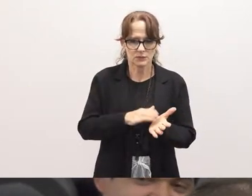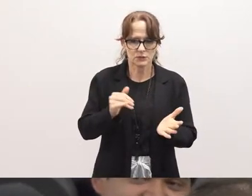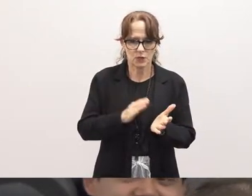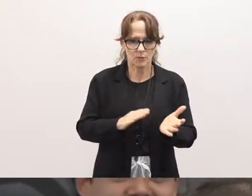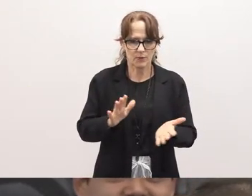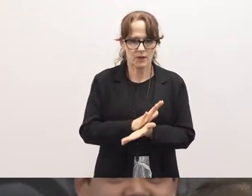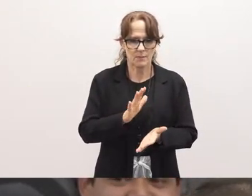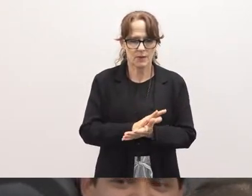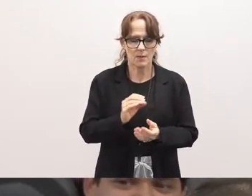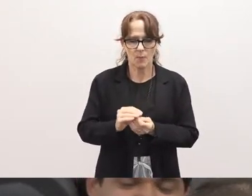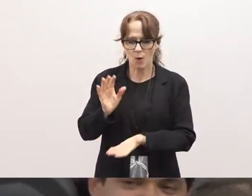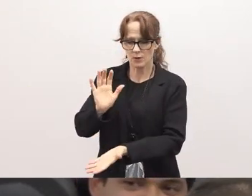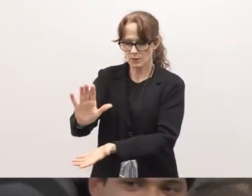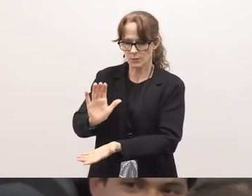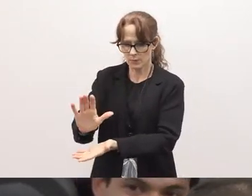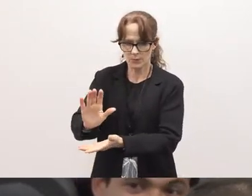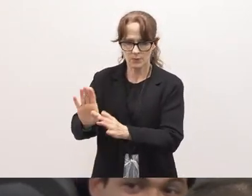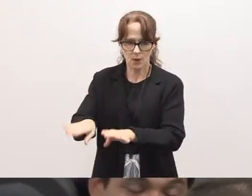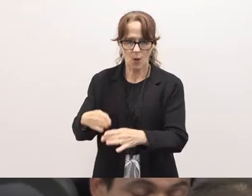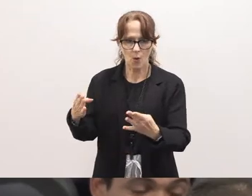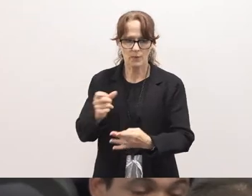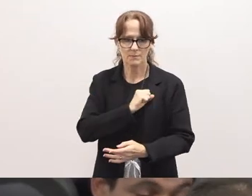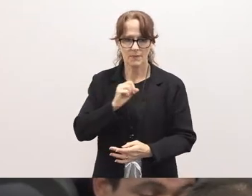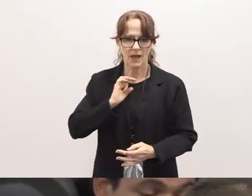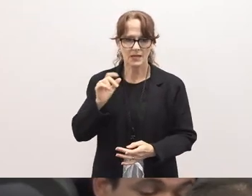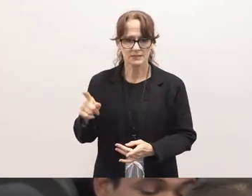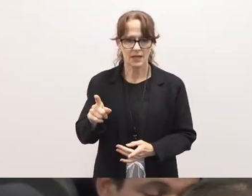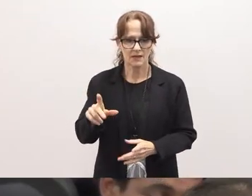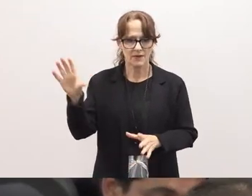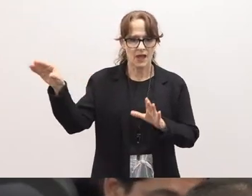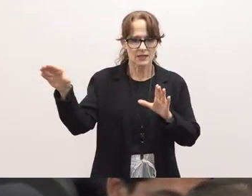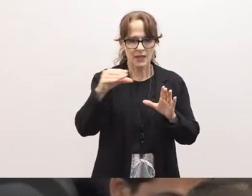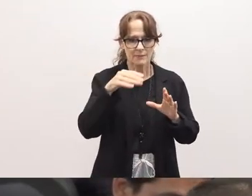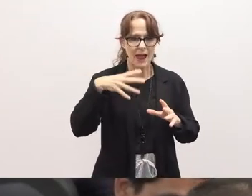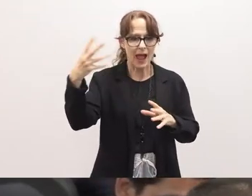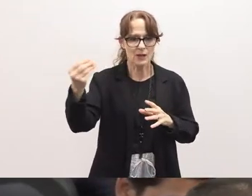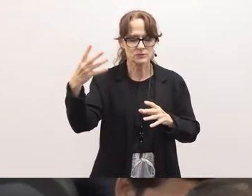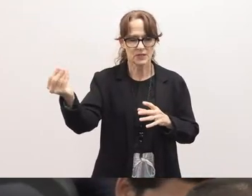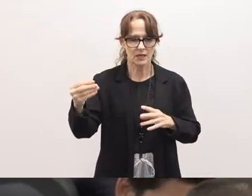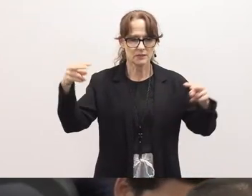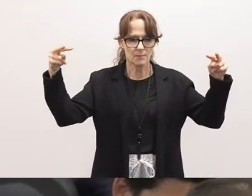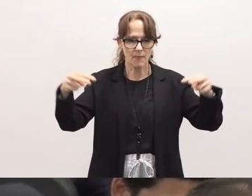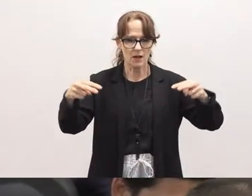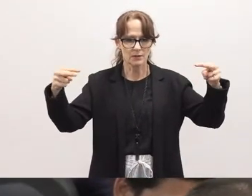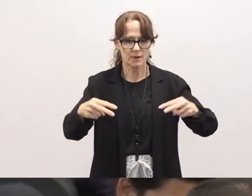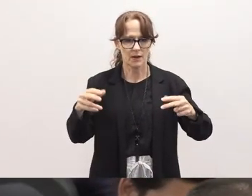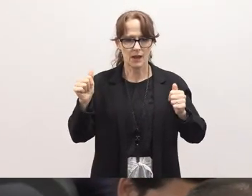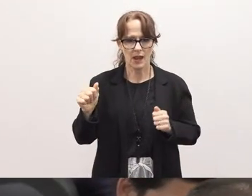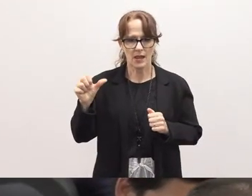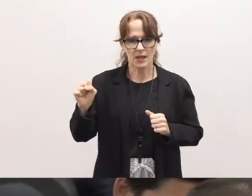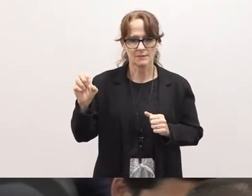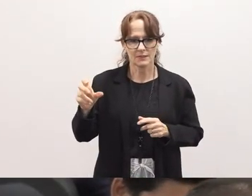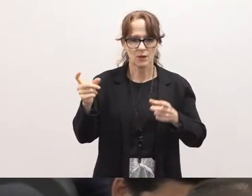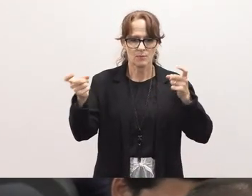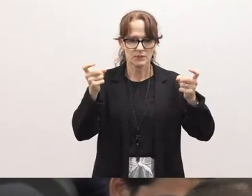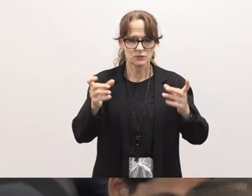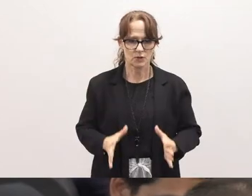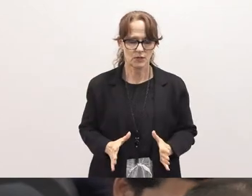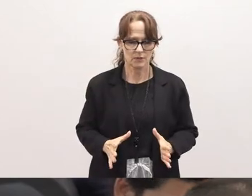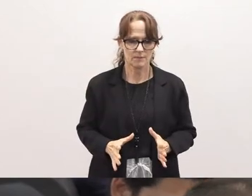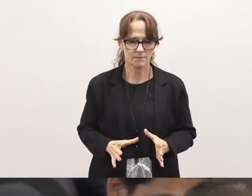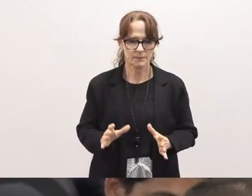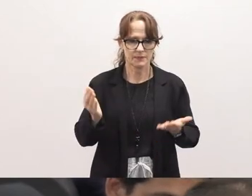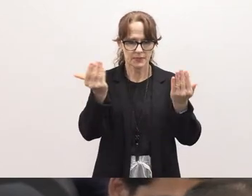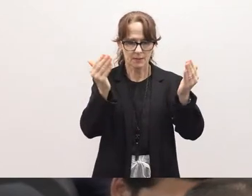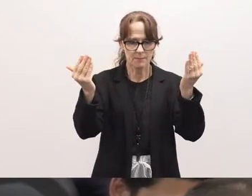need more dispensers that can only be opened by staff. We need cameras outside of bathrooms and monitoring by ASB or admin. We need to move the